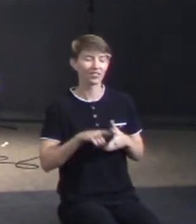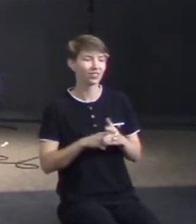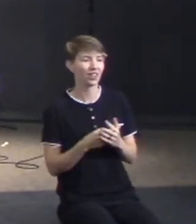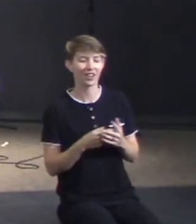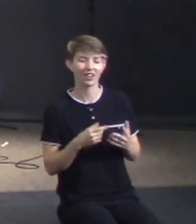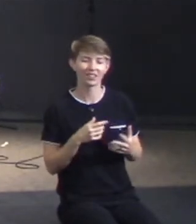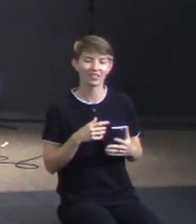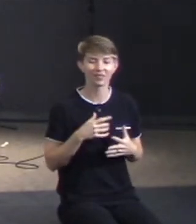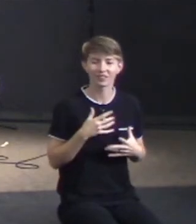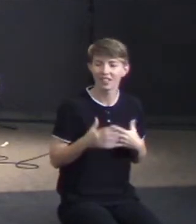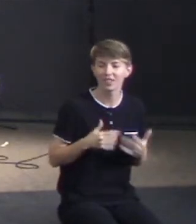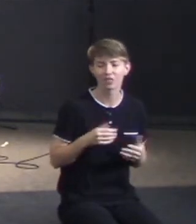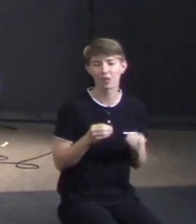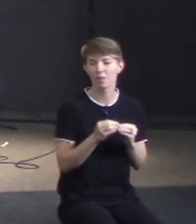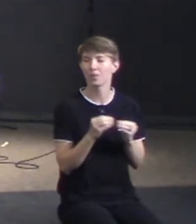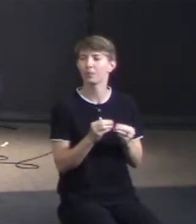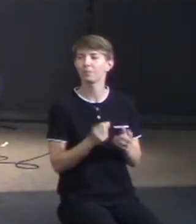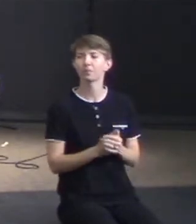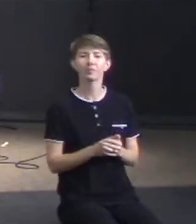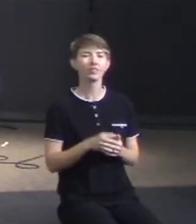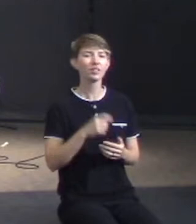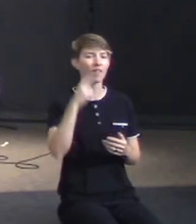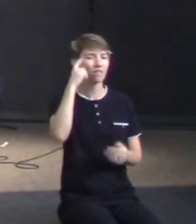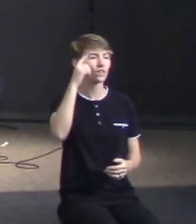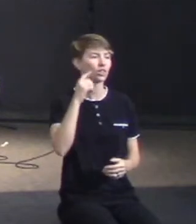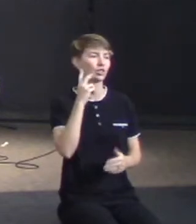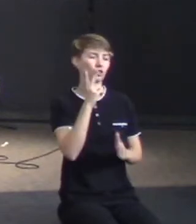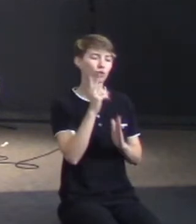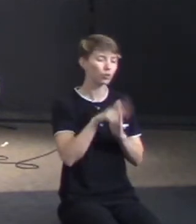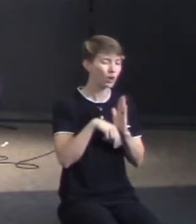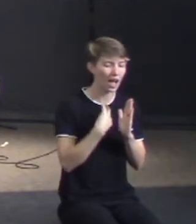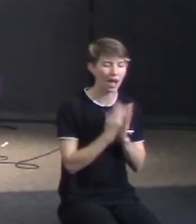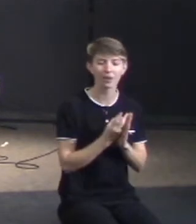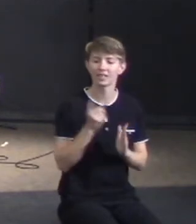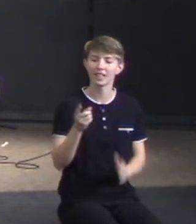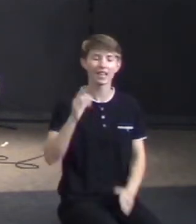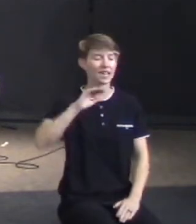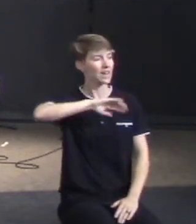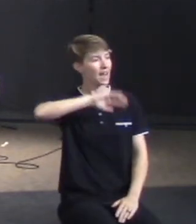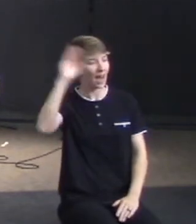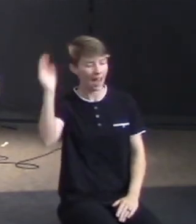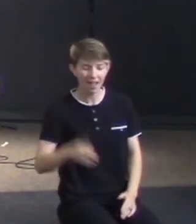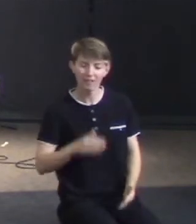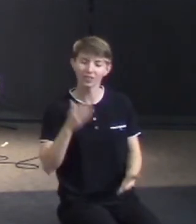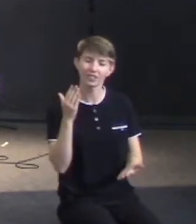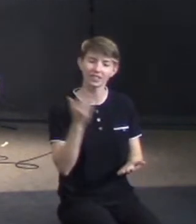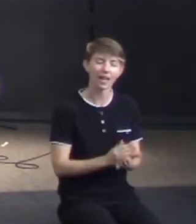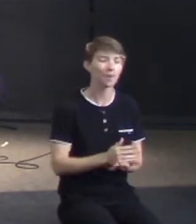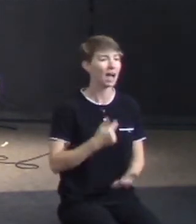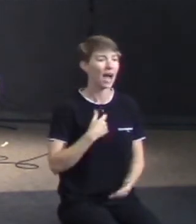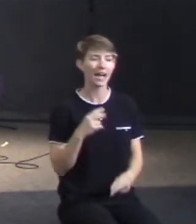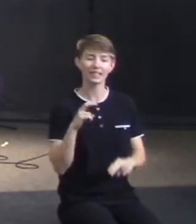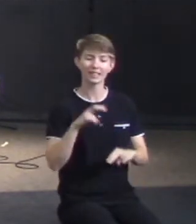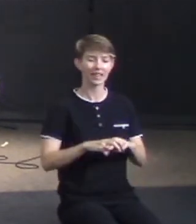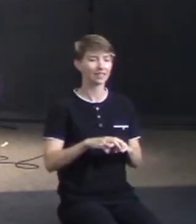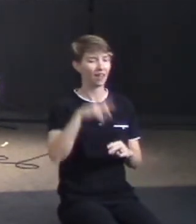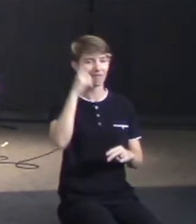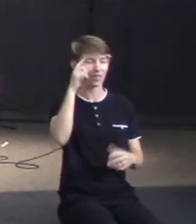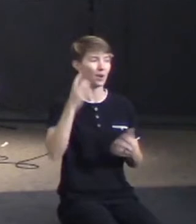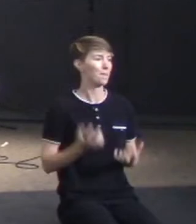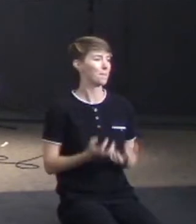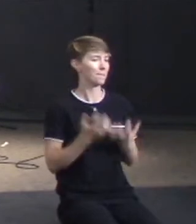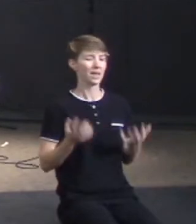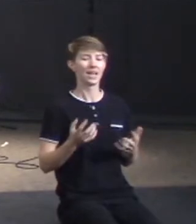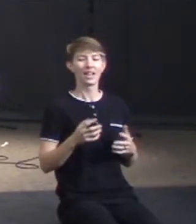going. And for 2 hours, they never stopped. I sat down for mini rest breaks, but they